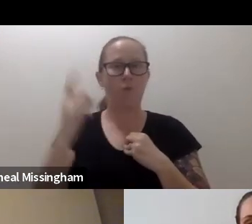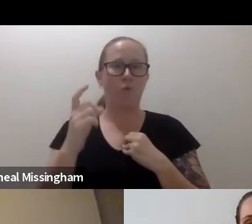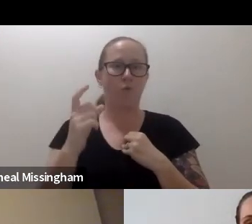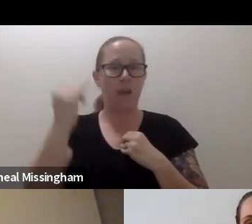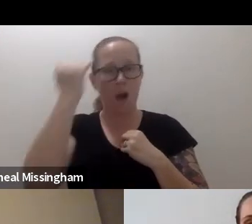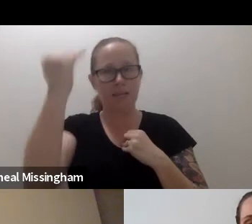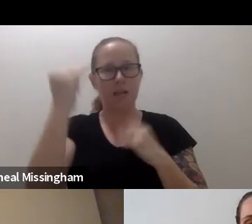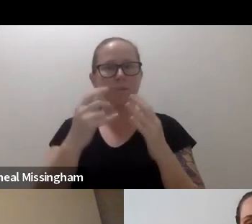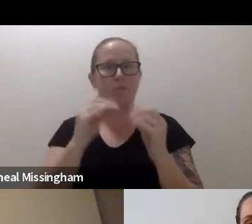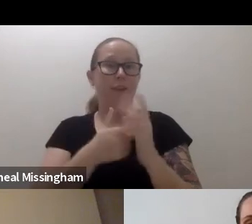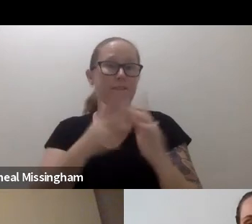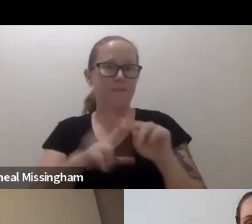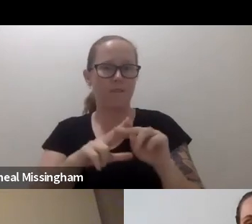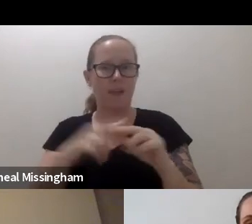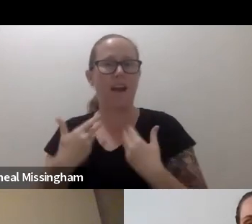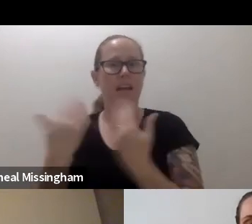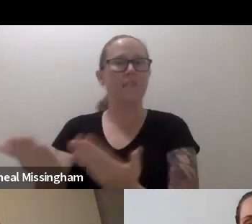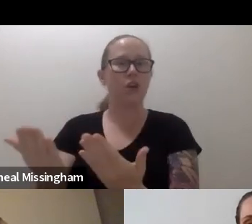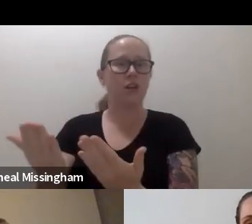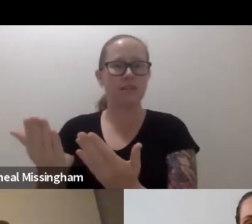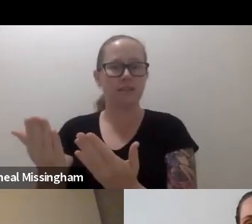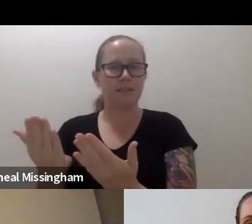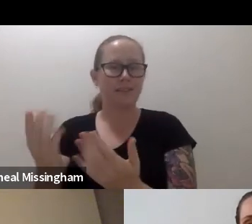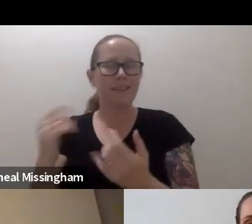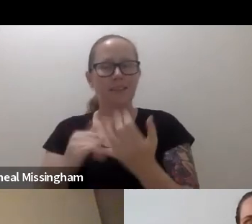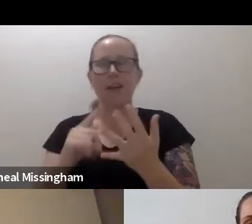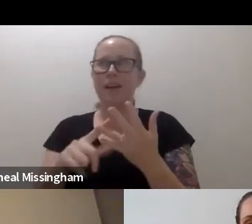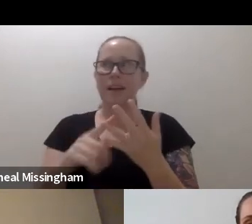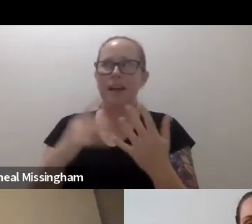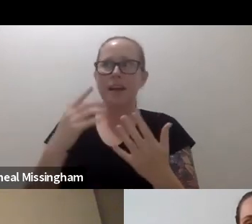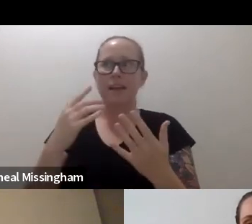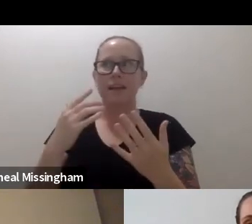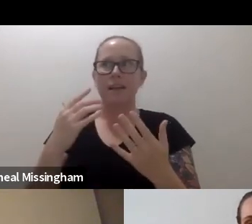concept or the idea thing that I gave her. So